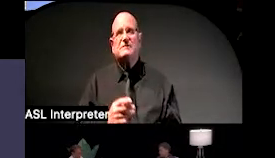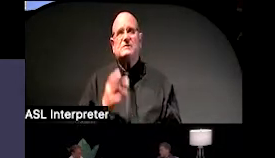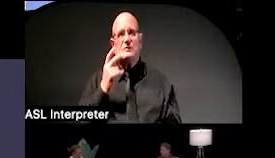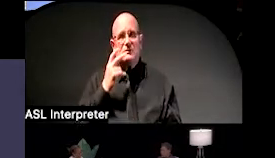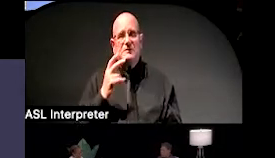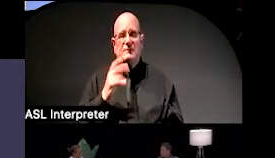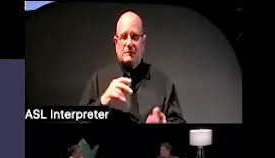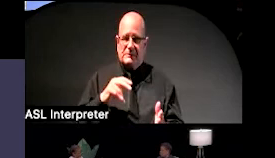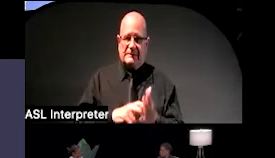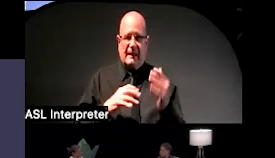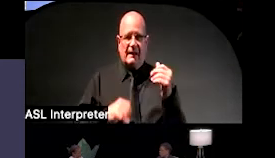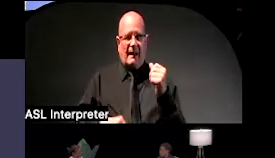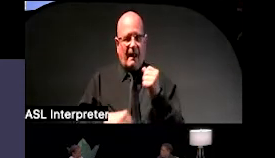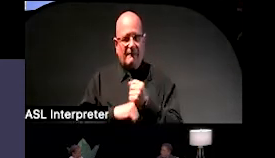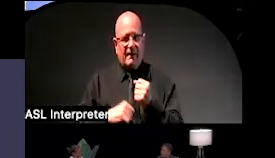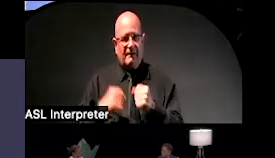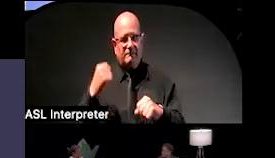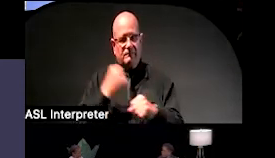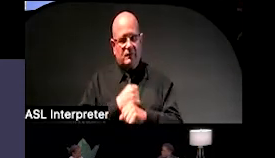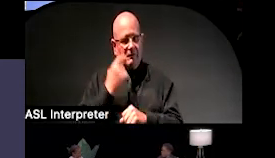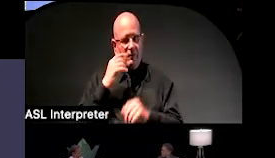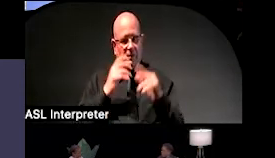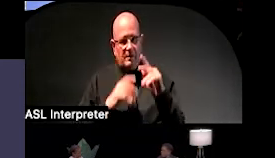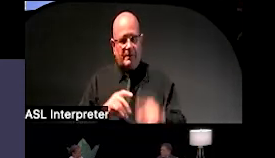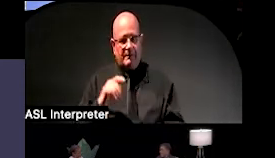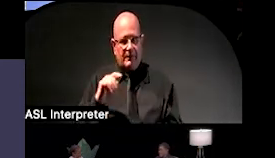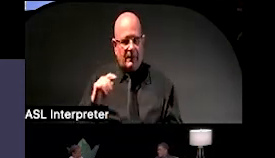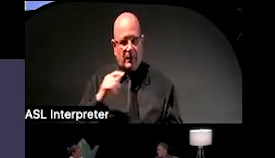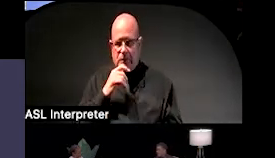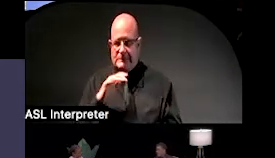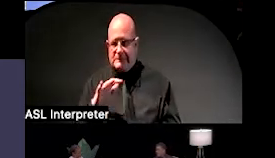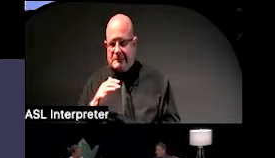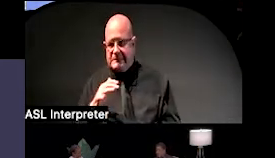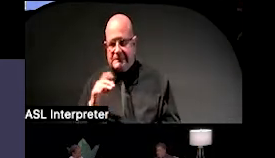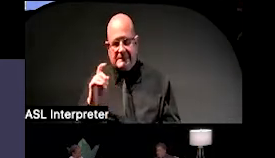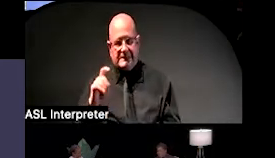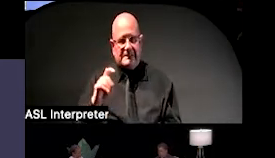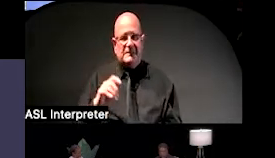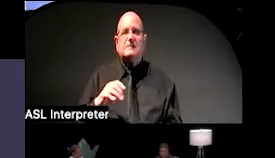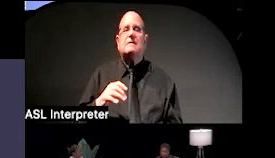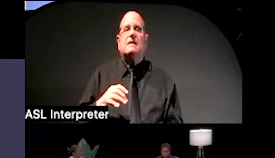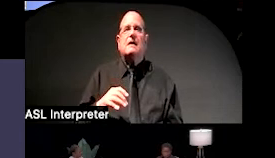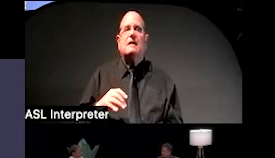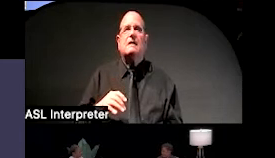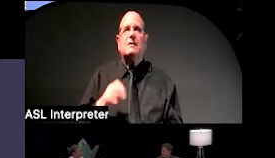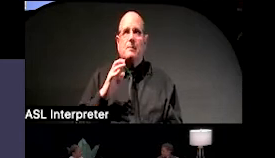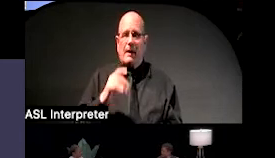on the behalf of individuals who are on the margins. And I went back and I showed